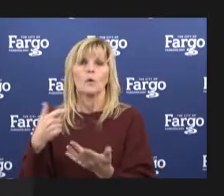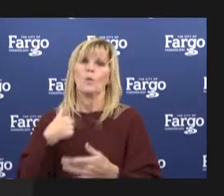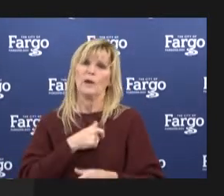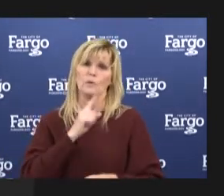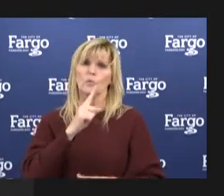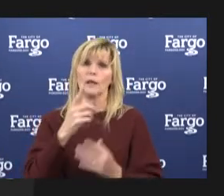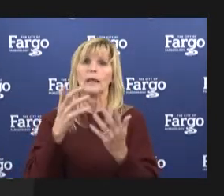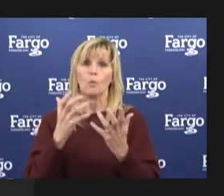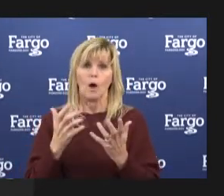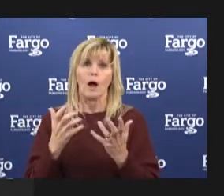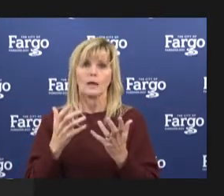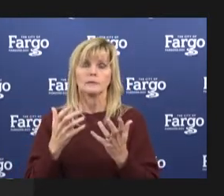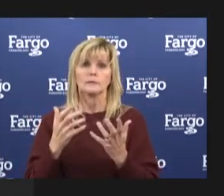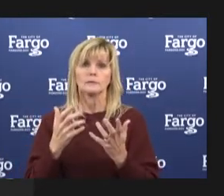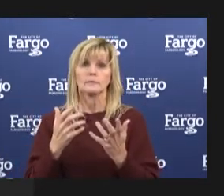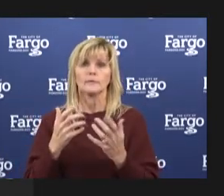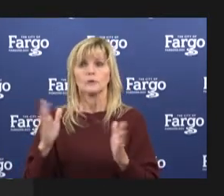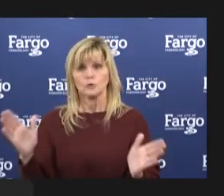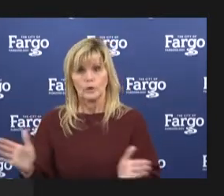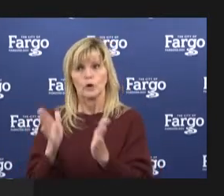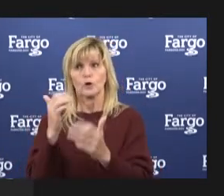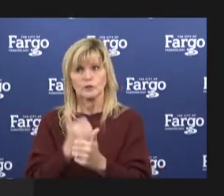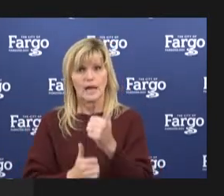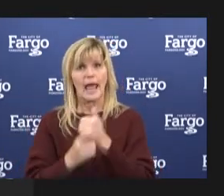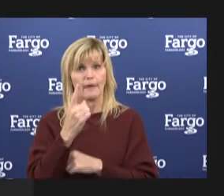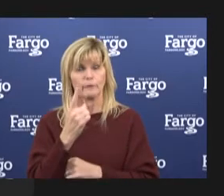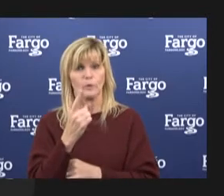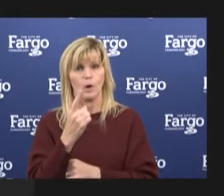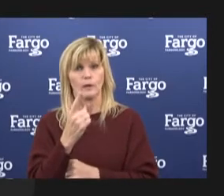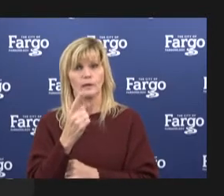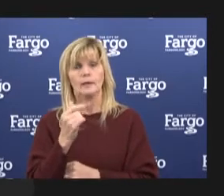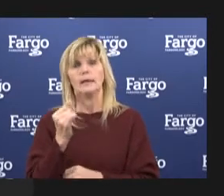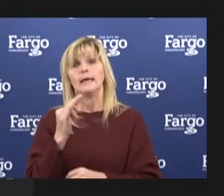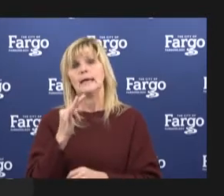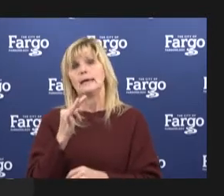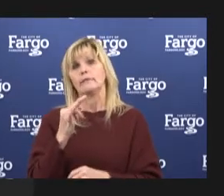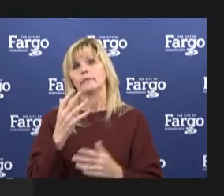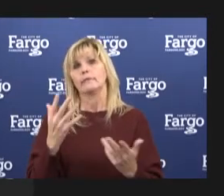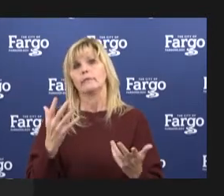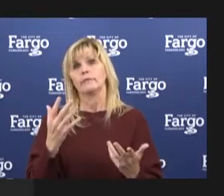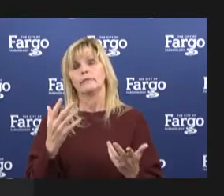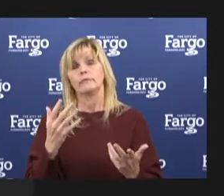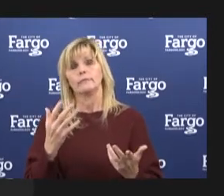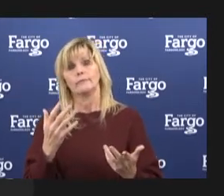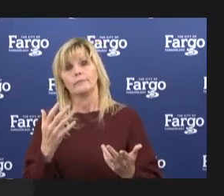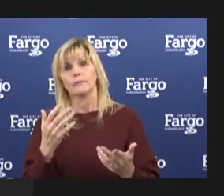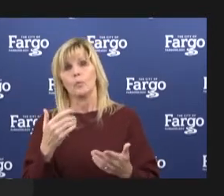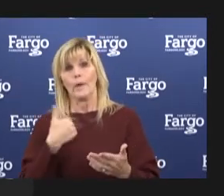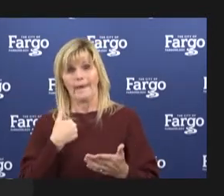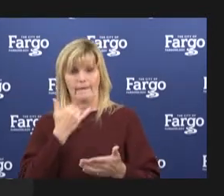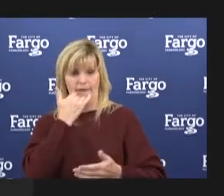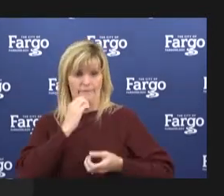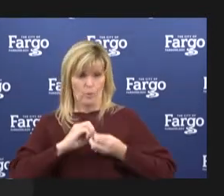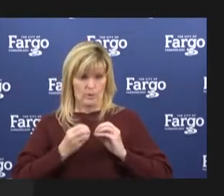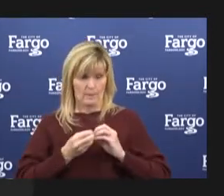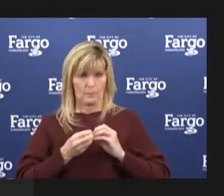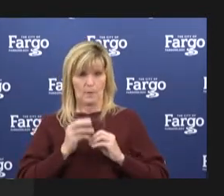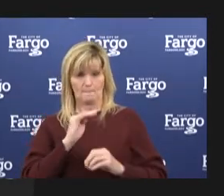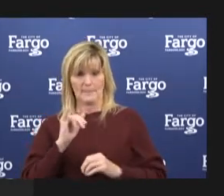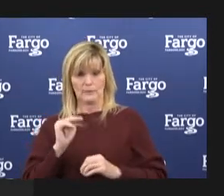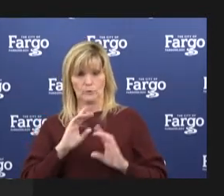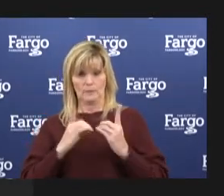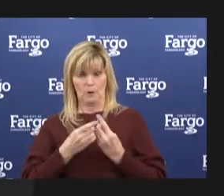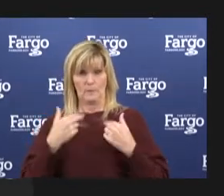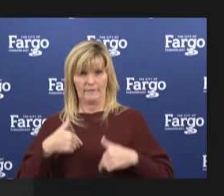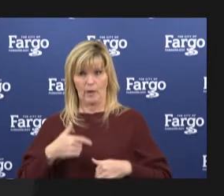really want to encourage everyone to, if there is a phone number, Minnesota Department of Health